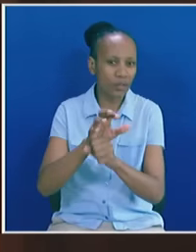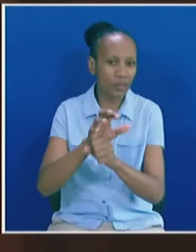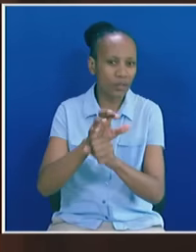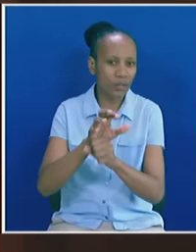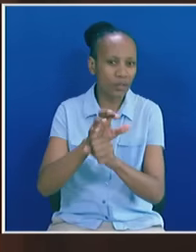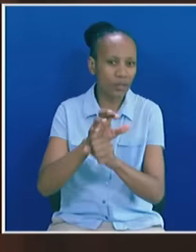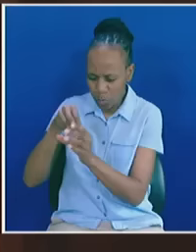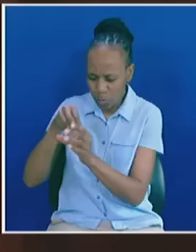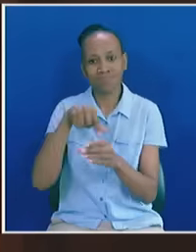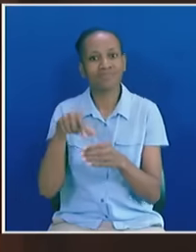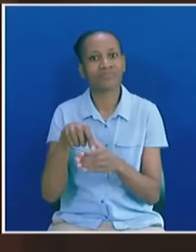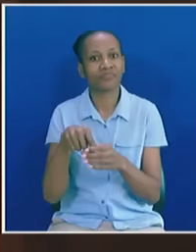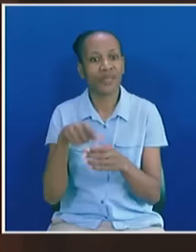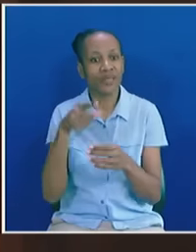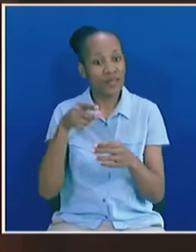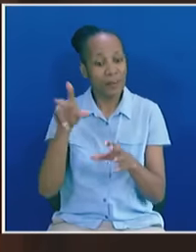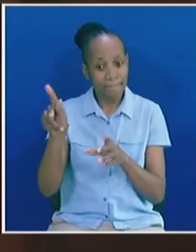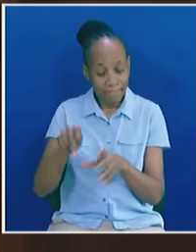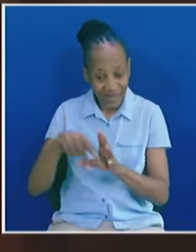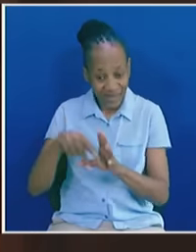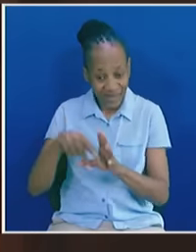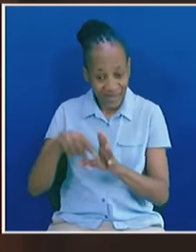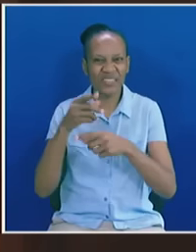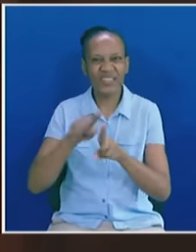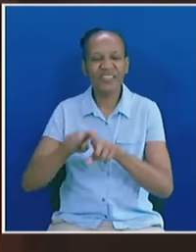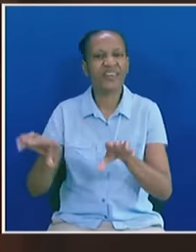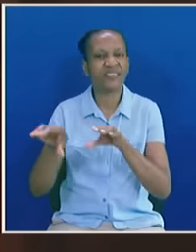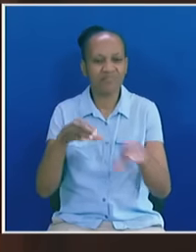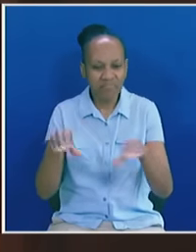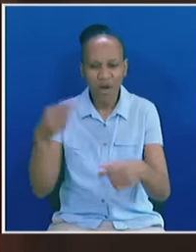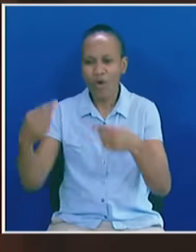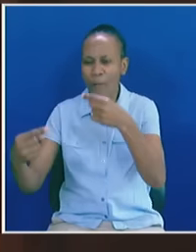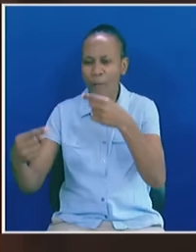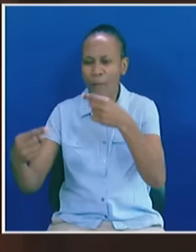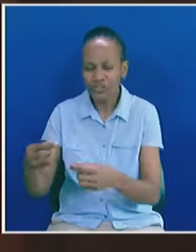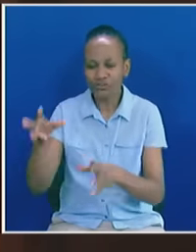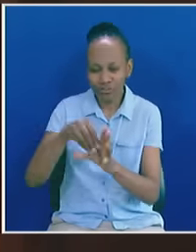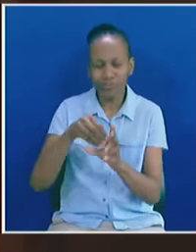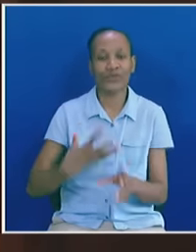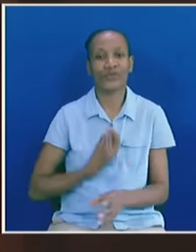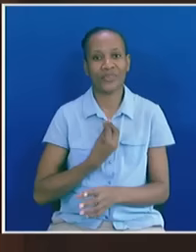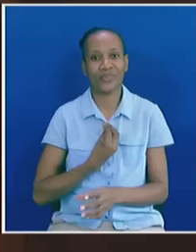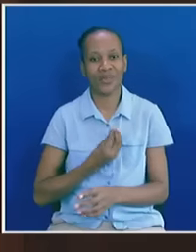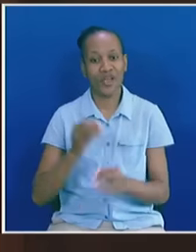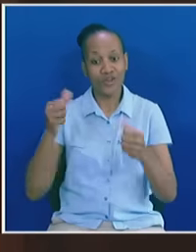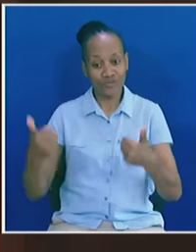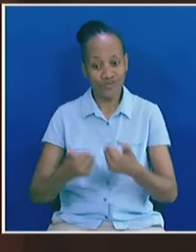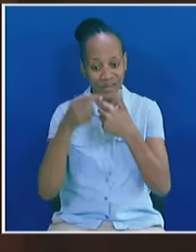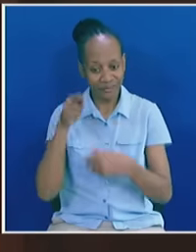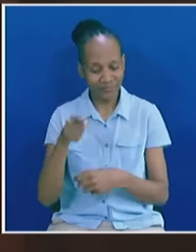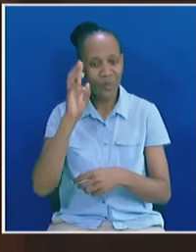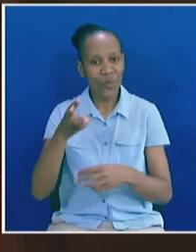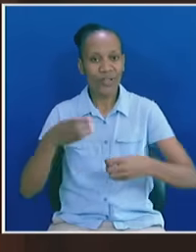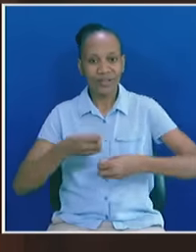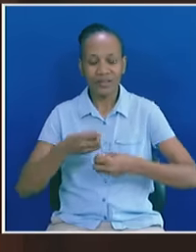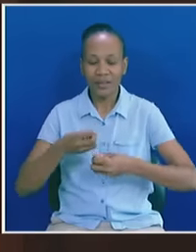to participate in various educational activities, presentation, and competitions. This cyber challenge will culminate in a cyber